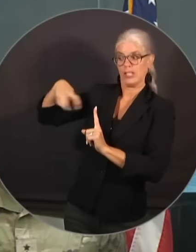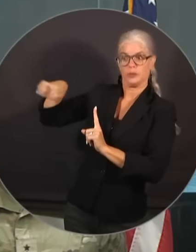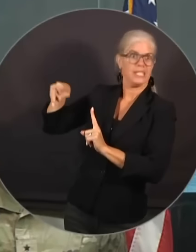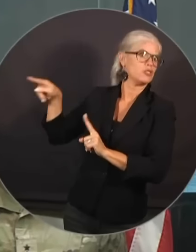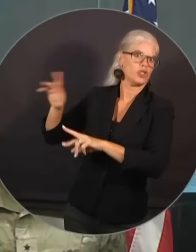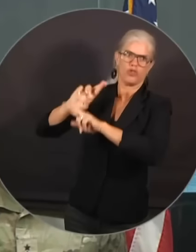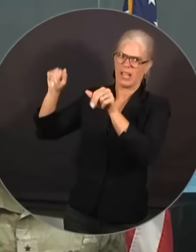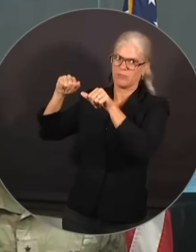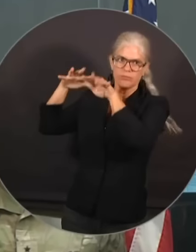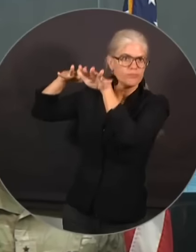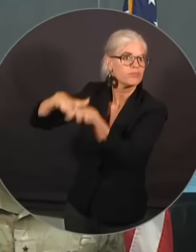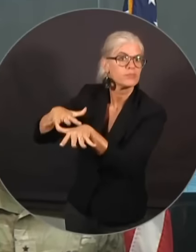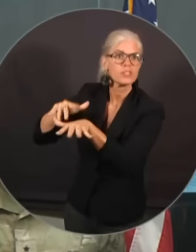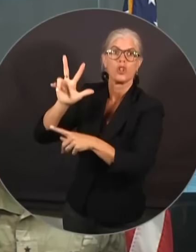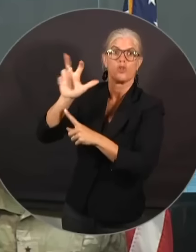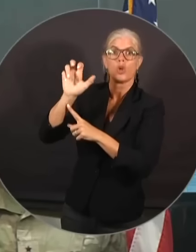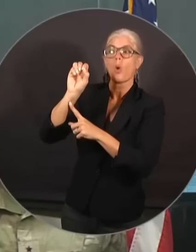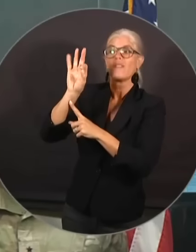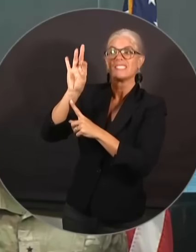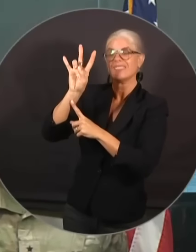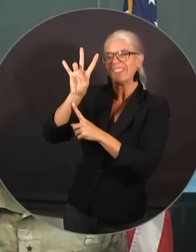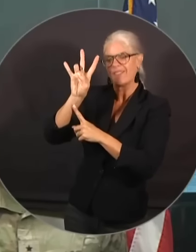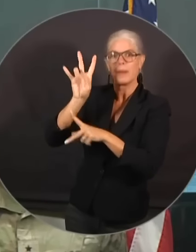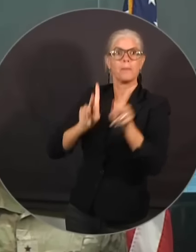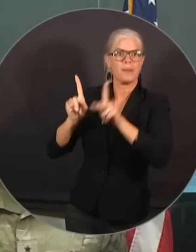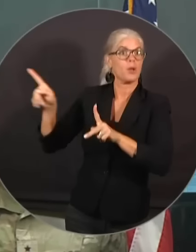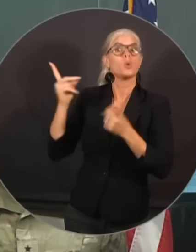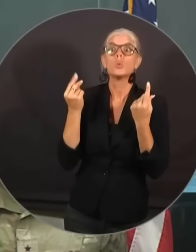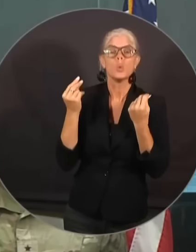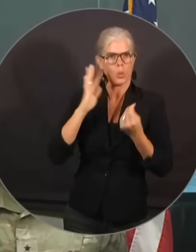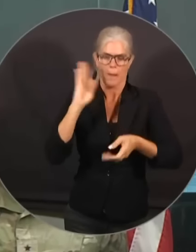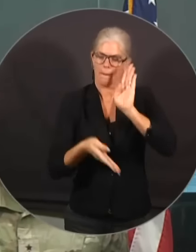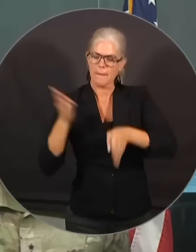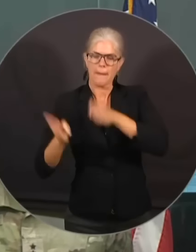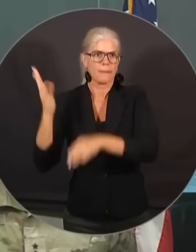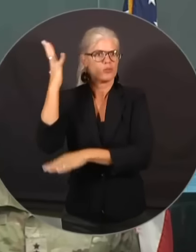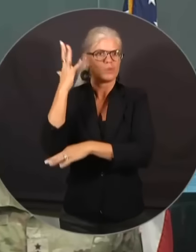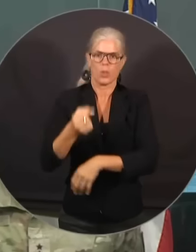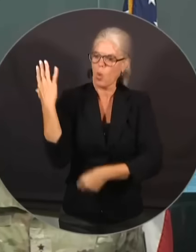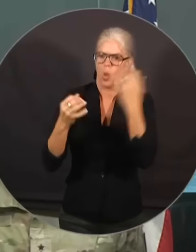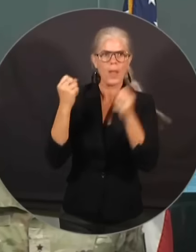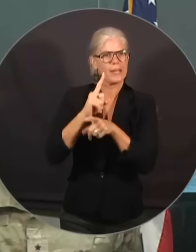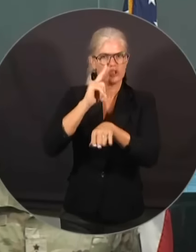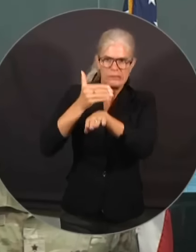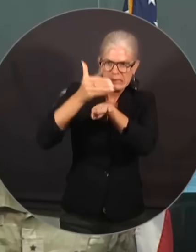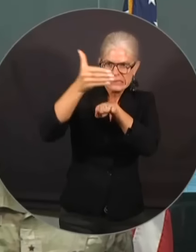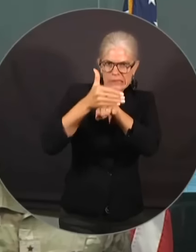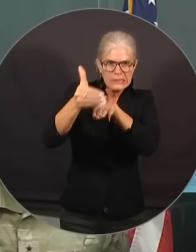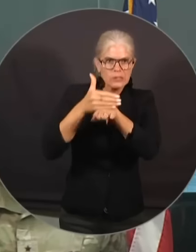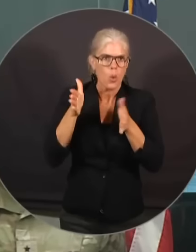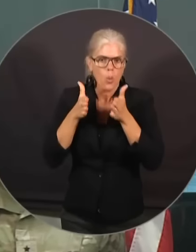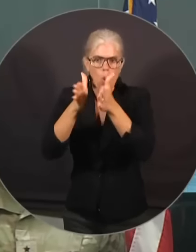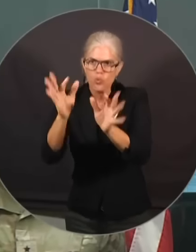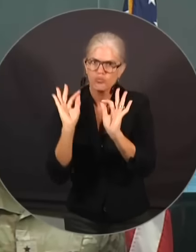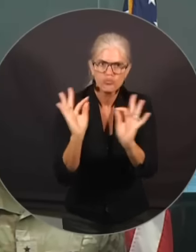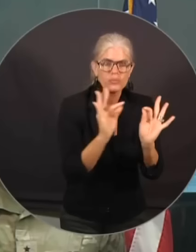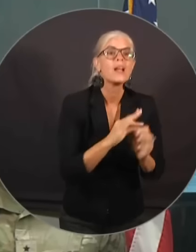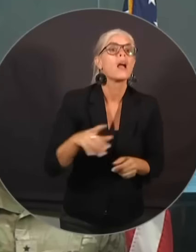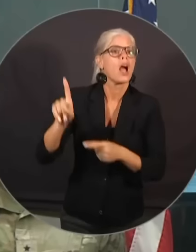307 cut and toss crews to get the roads cleared, 120 bridge inspectors to get the bridges back open, almost